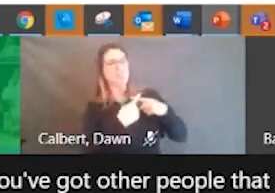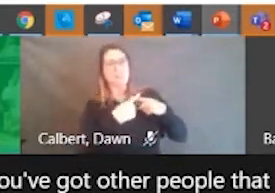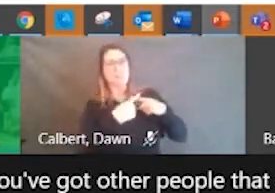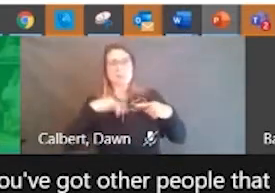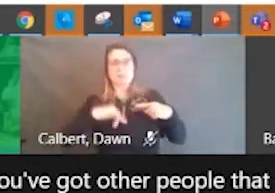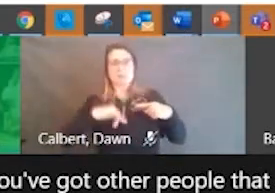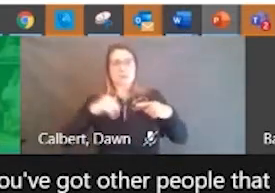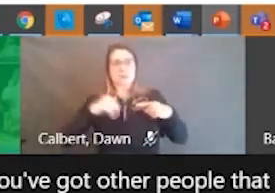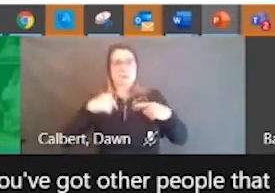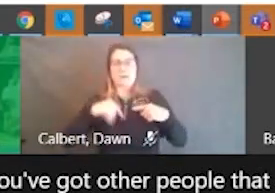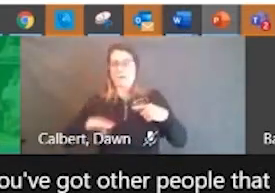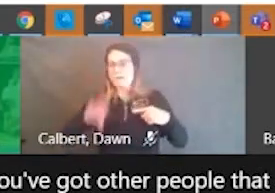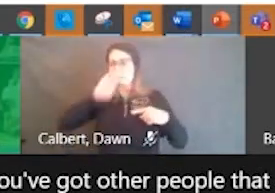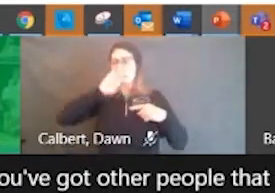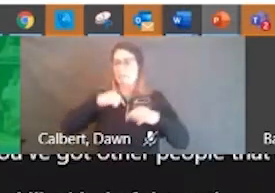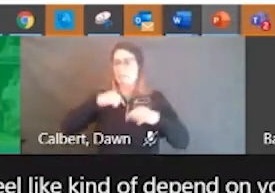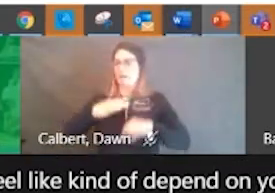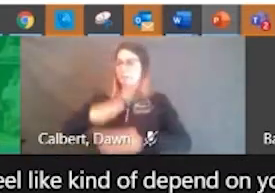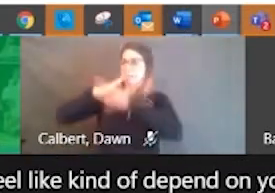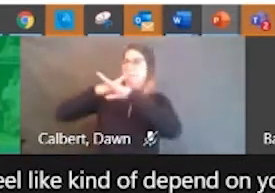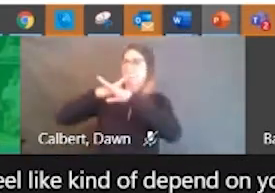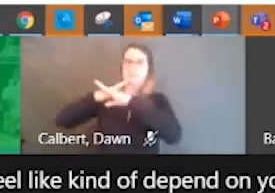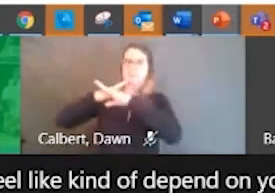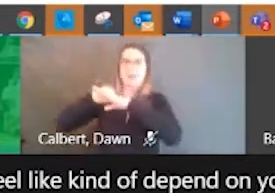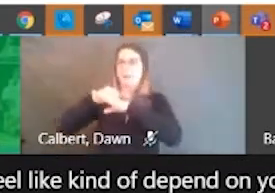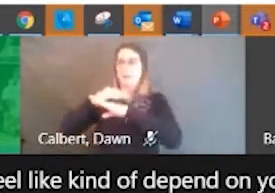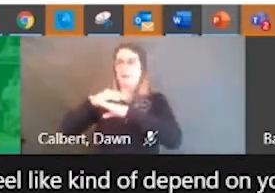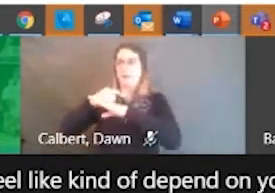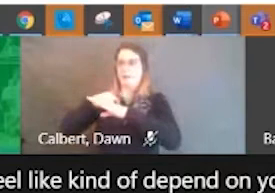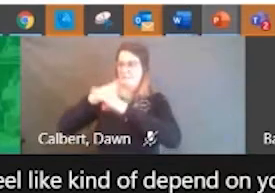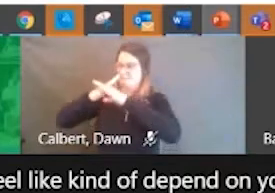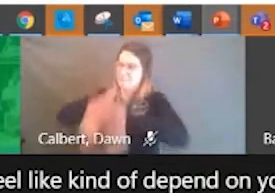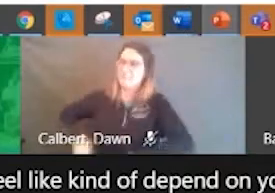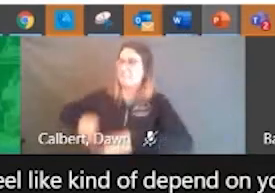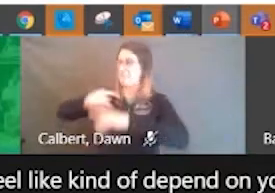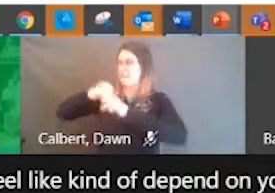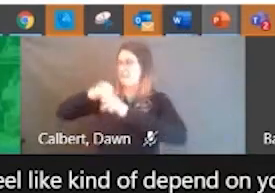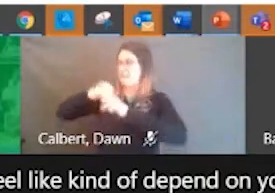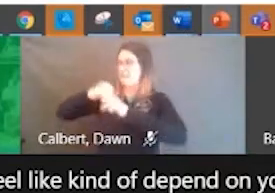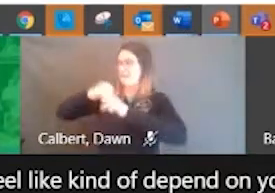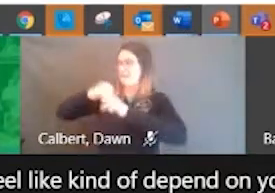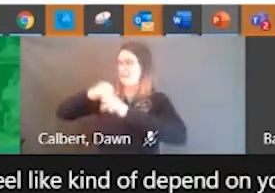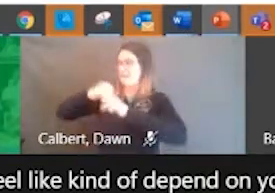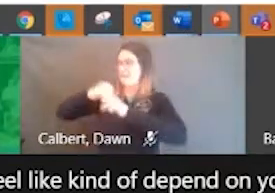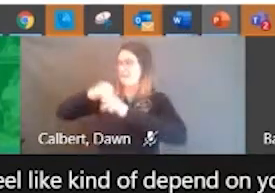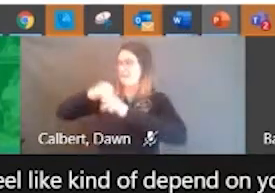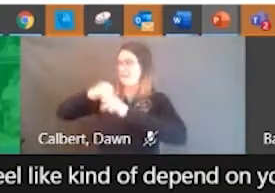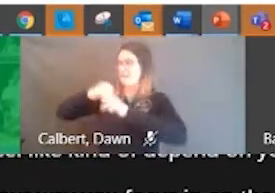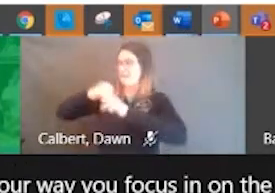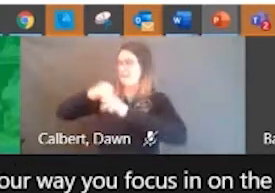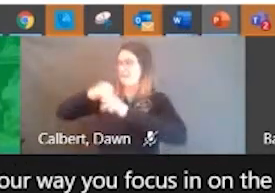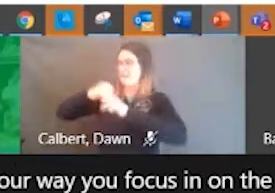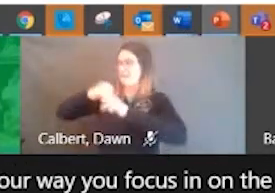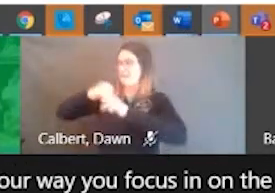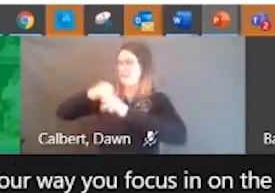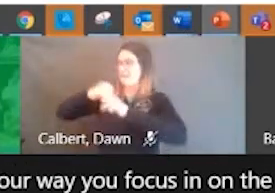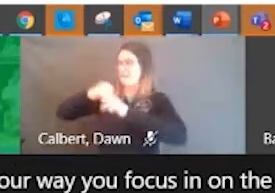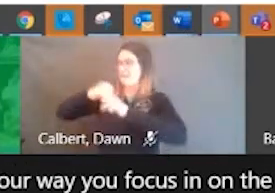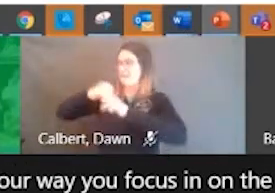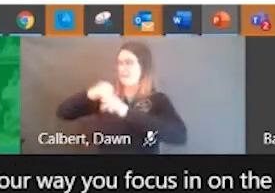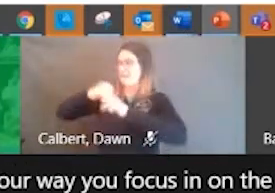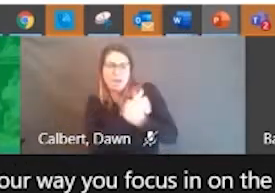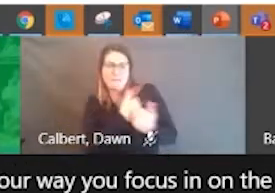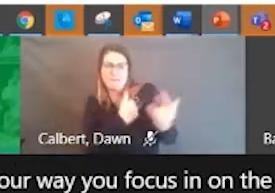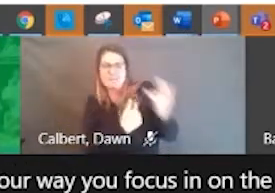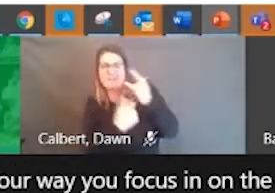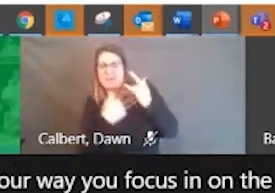obstacles come your way, you focus in on the people that that either depend on you or care about you or love you, and you